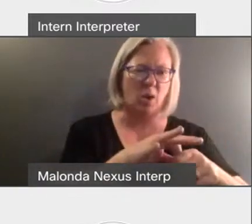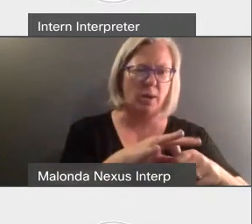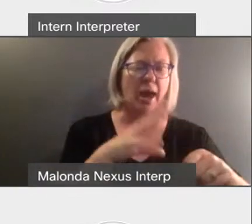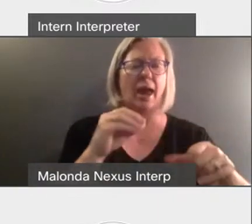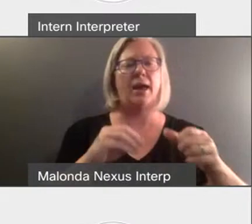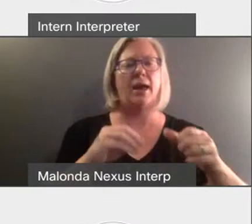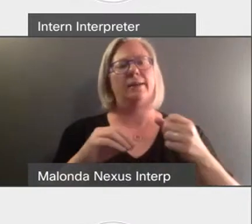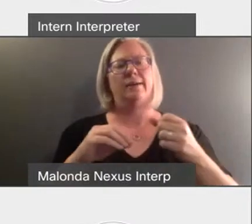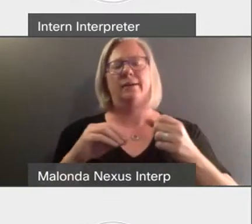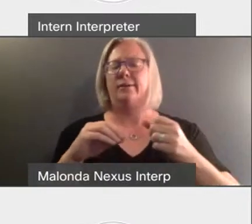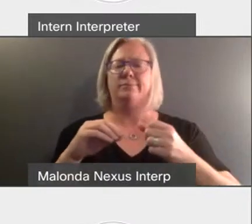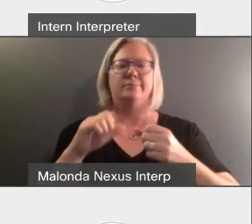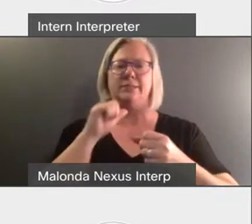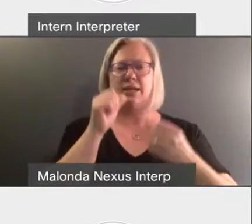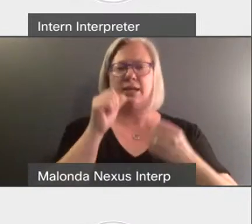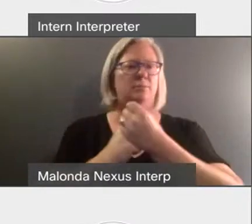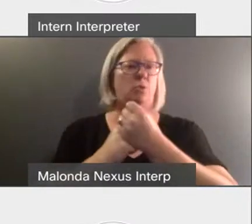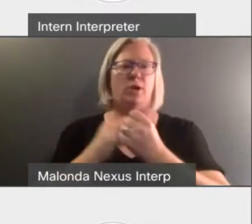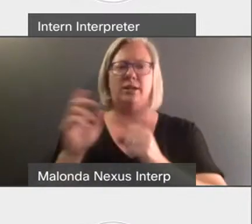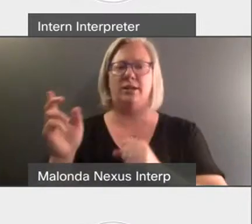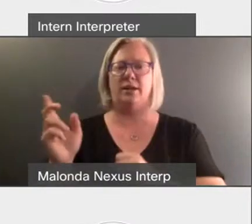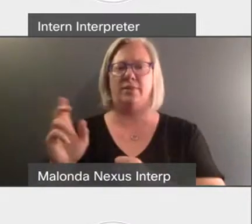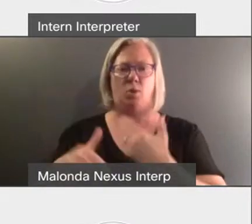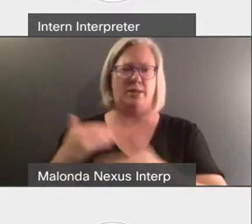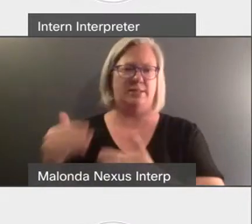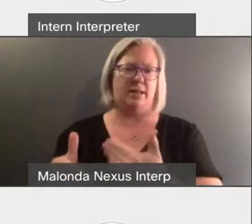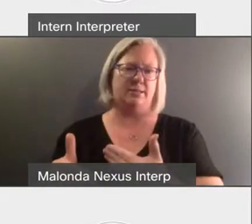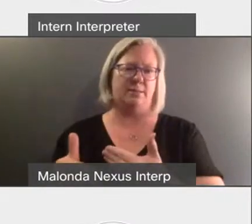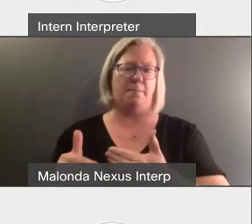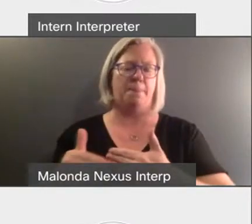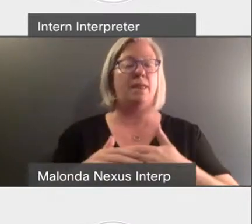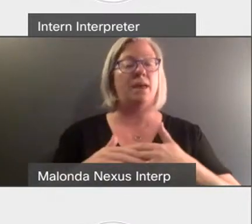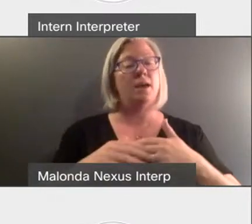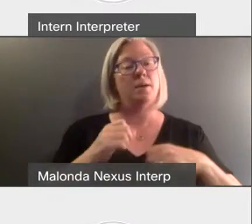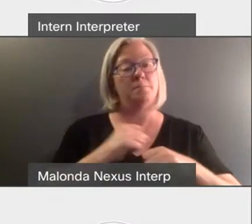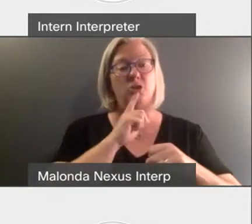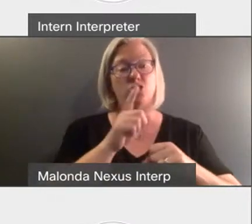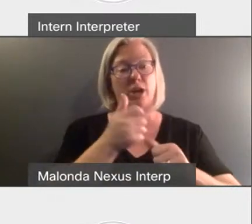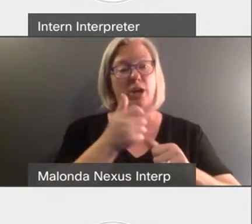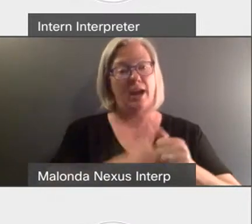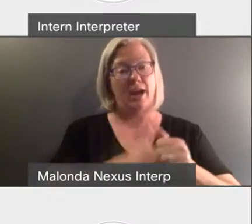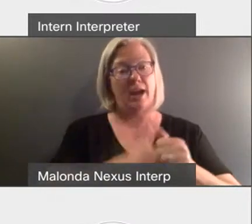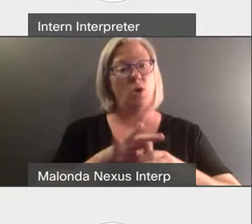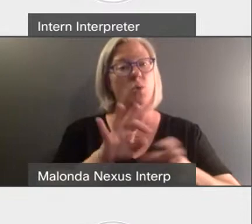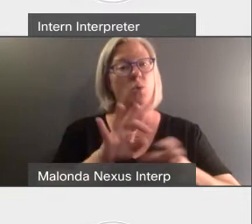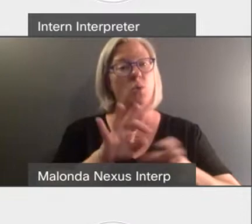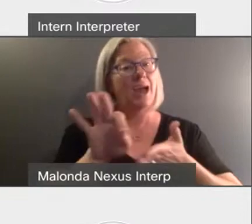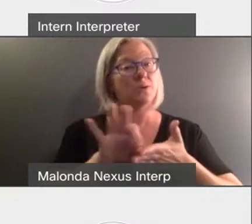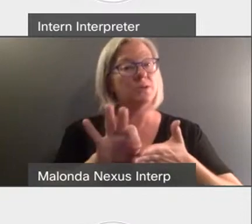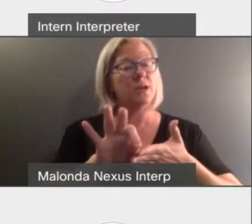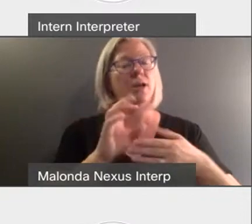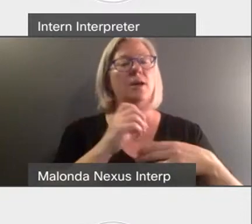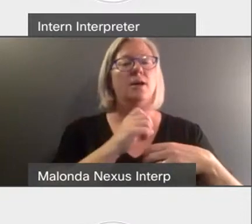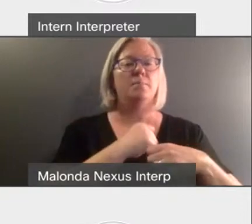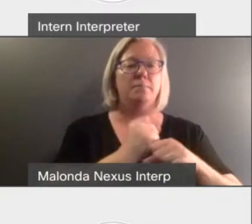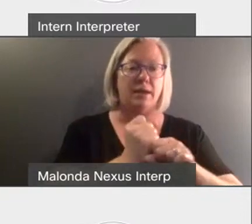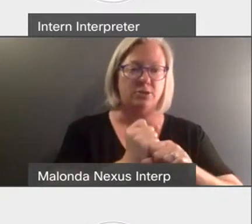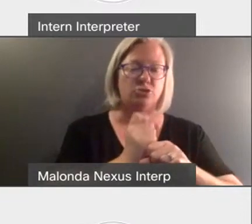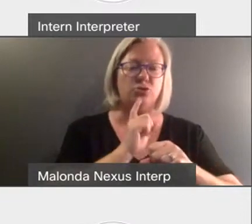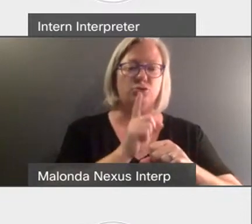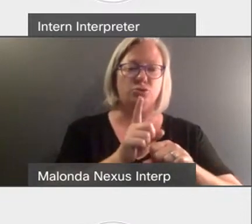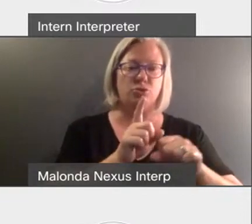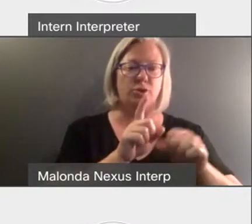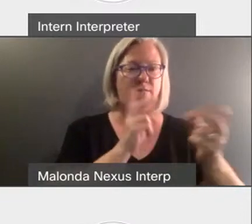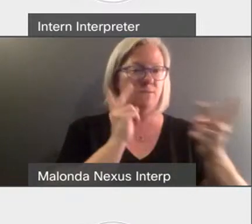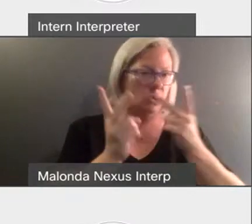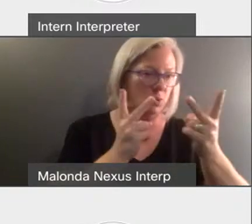process. I implore you again to make sure every vote counts, to maintain communities of interest that are